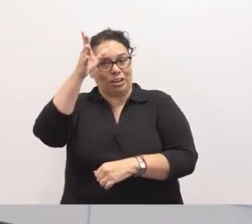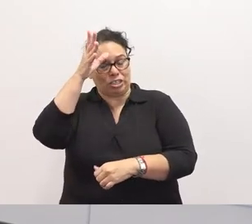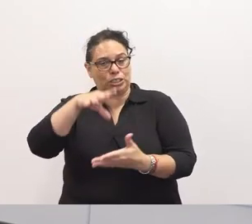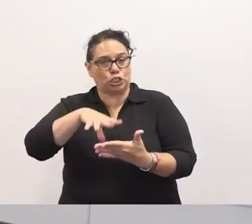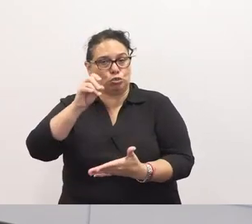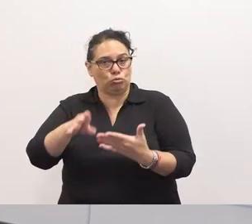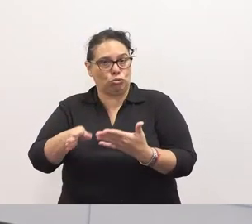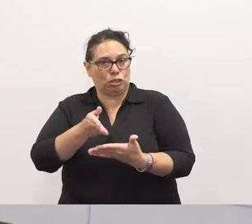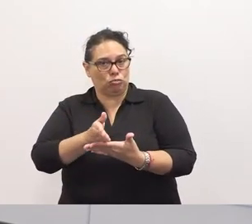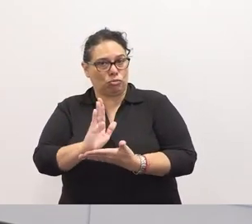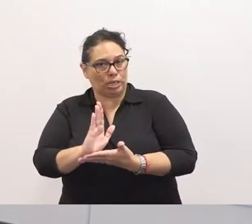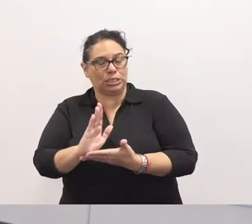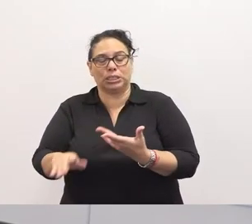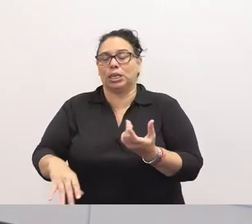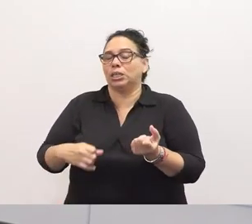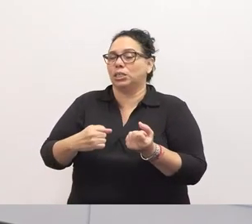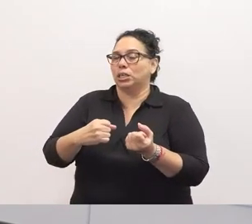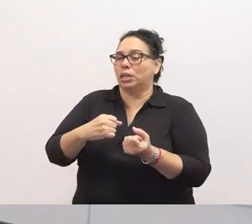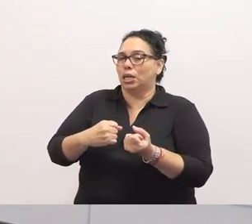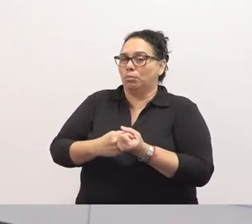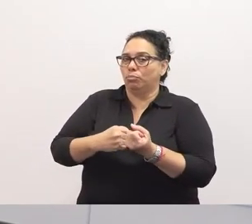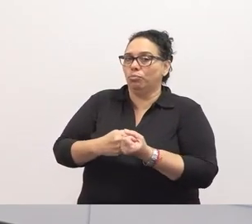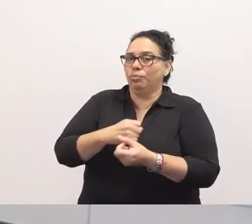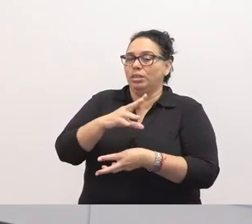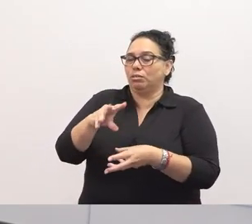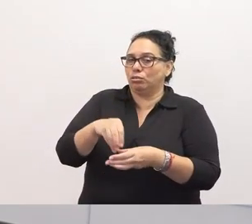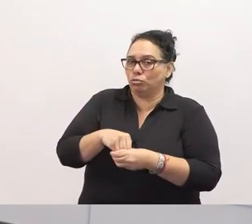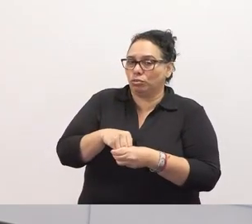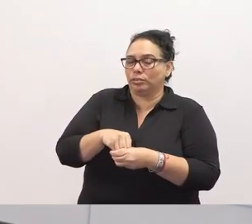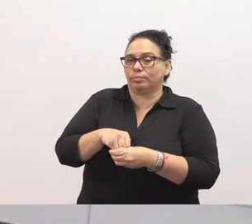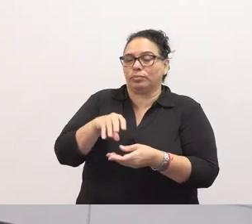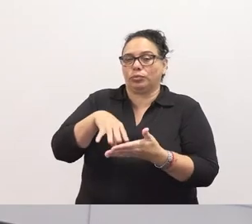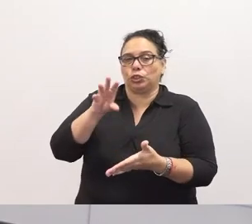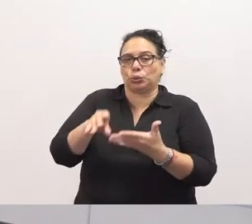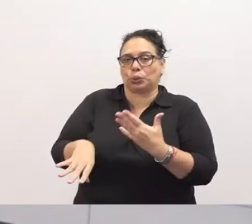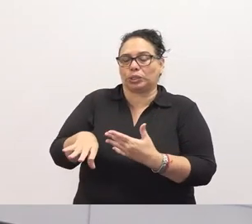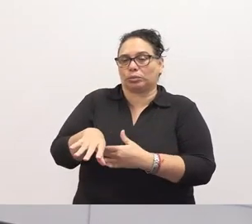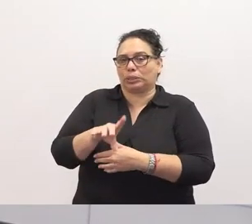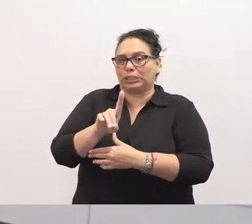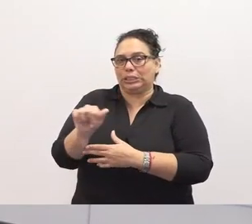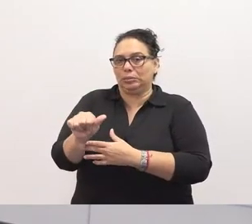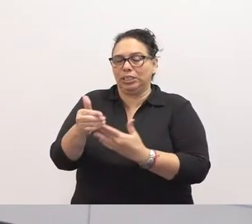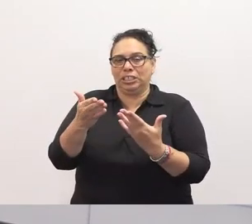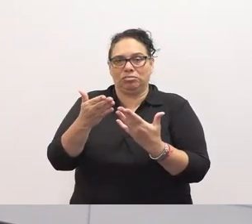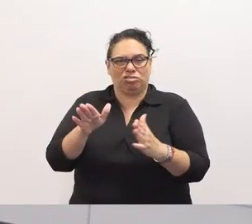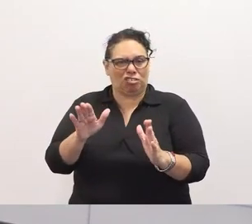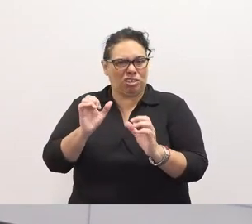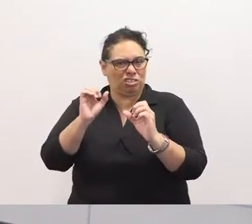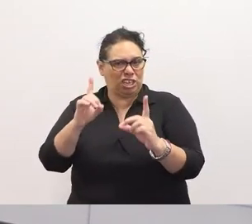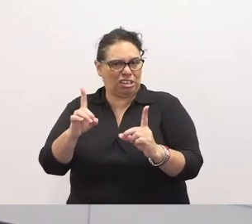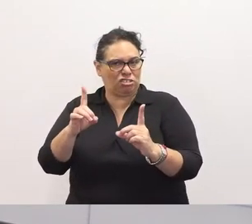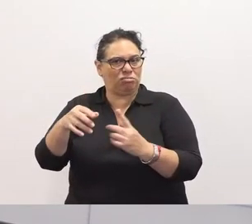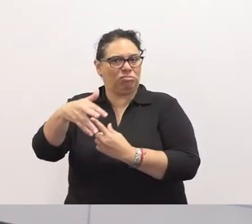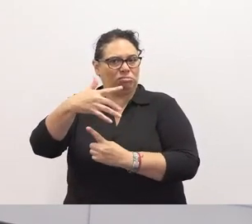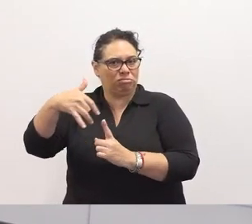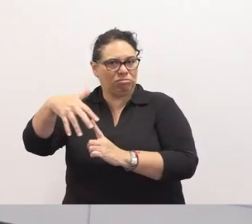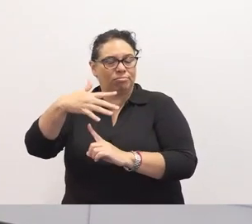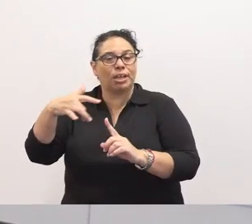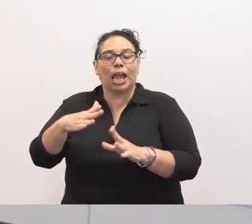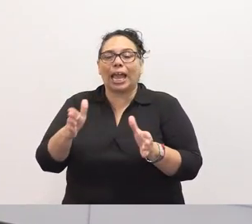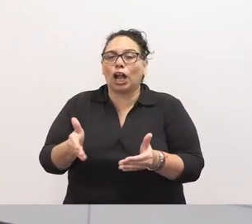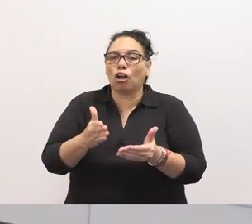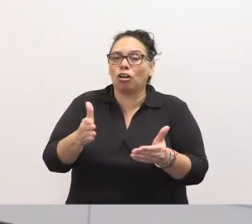rights, supporting inclusion of students with disabilities in the general education environment,